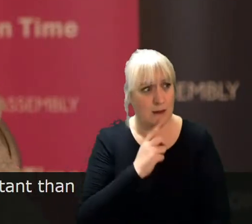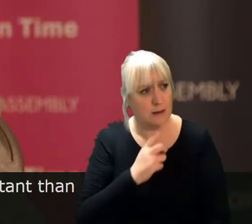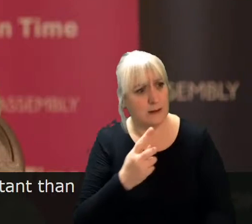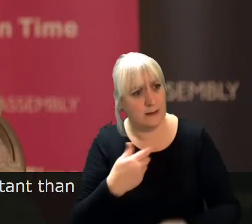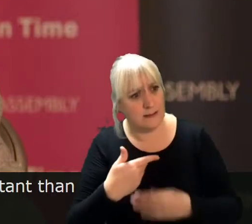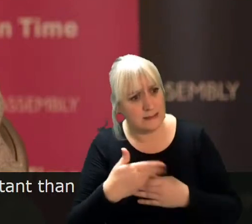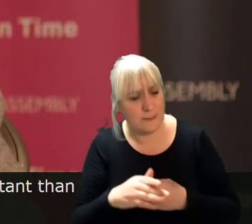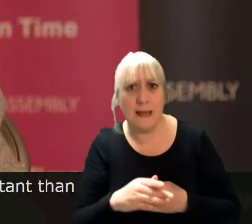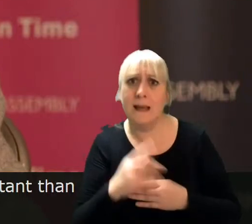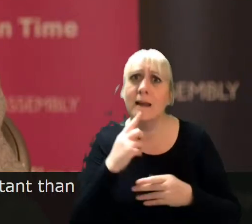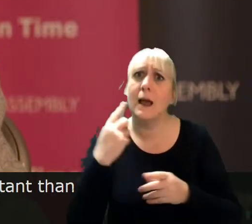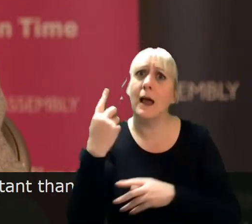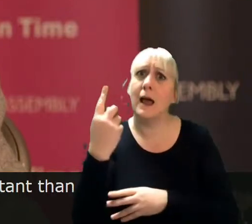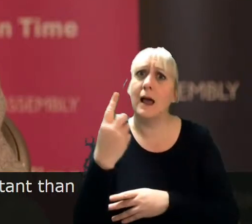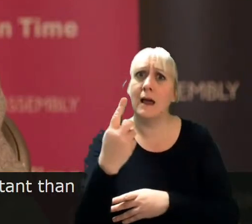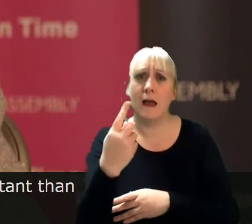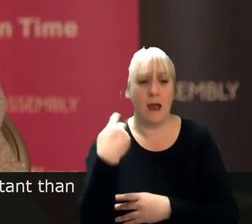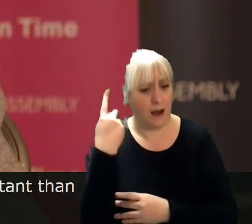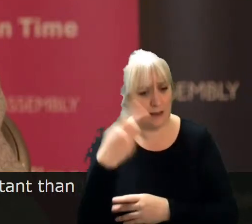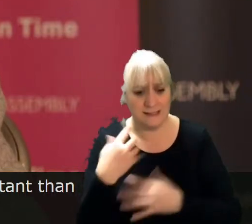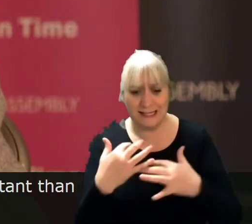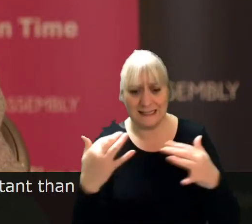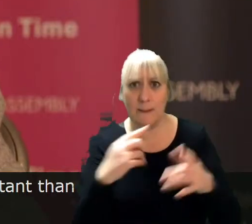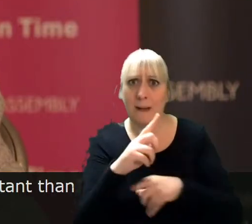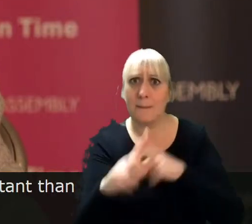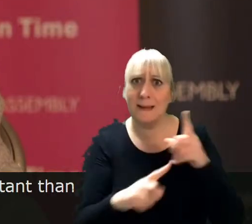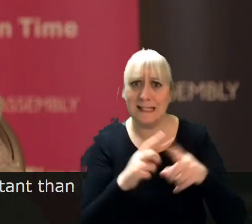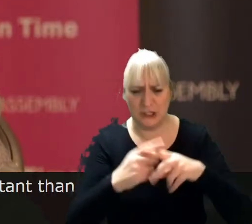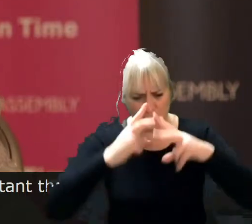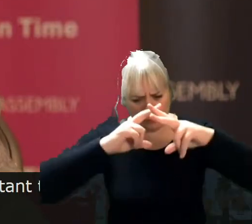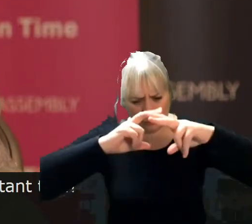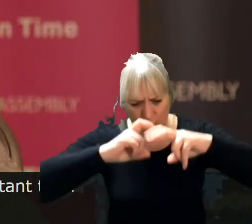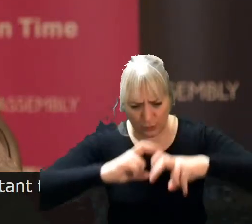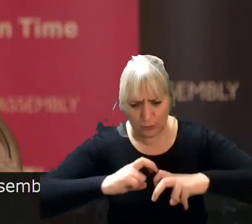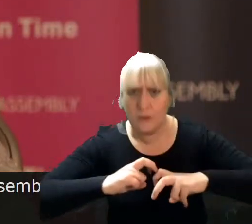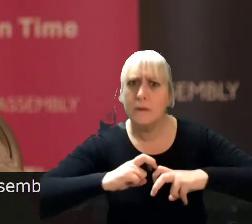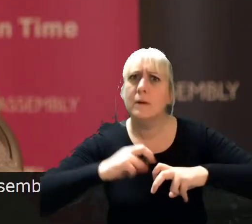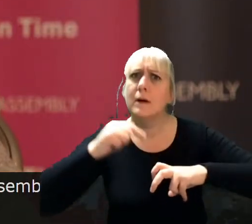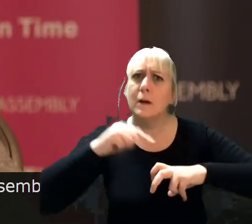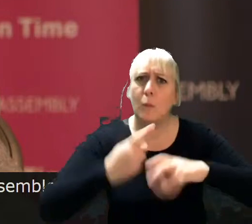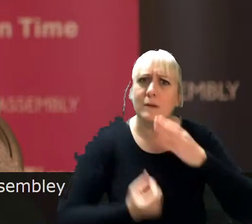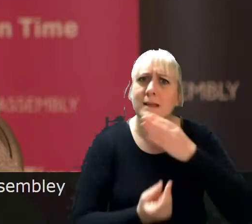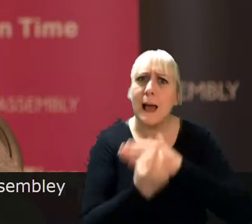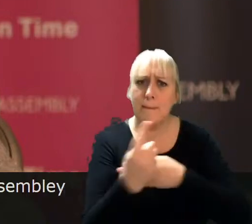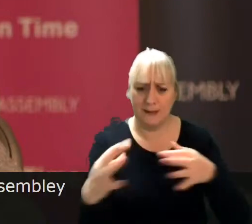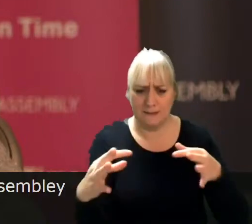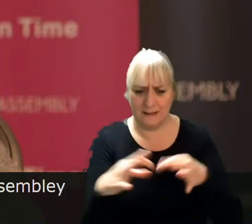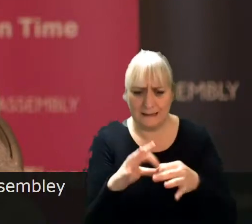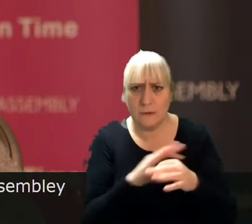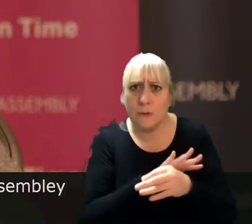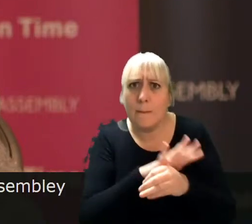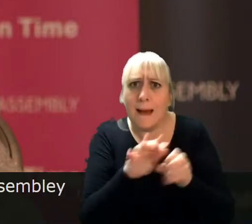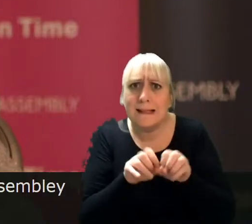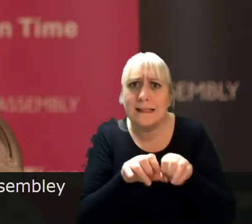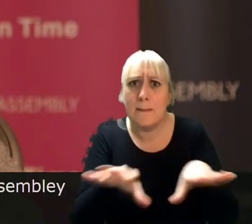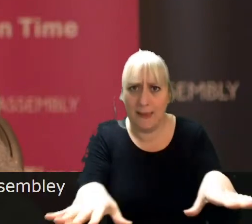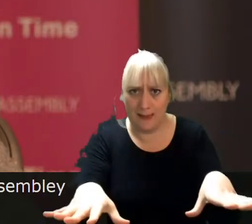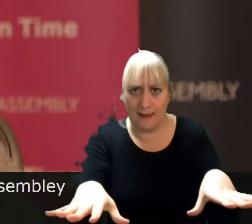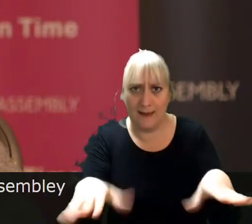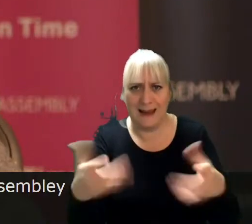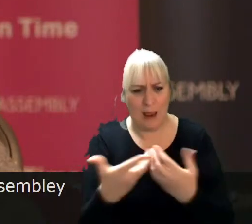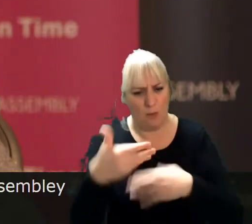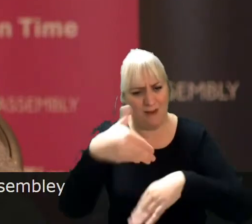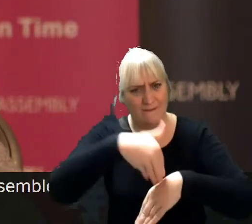London Assembly to examine the impact that the pandemic is having on our city and also to address the concerns